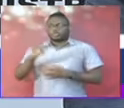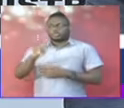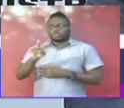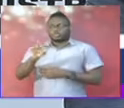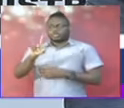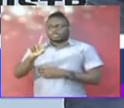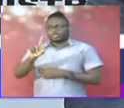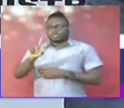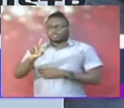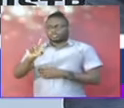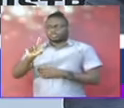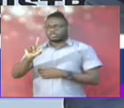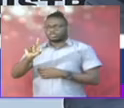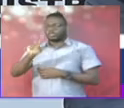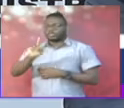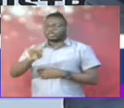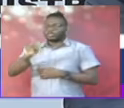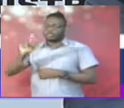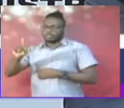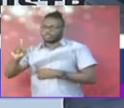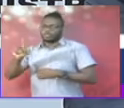testing now stand at